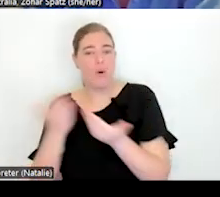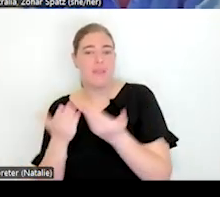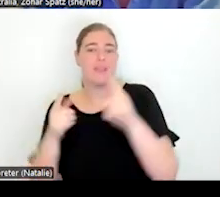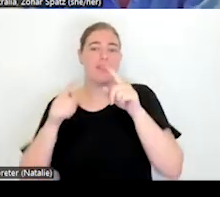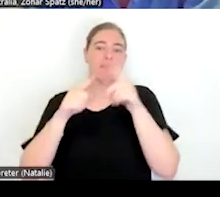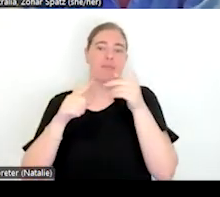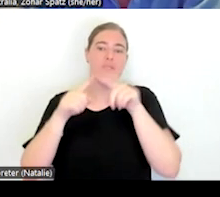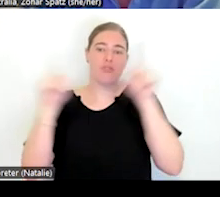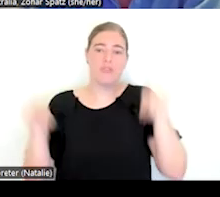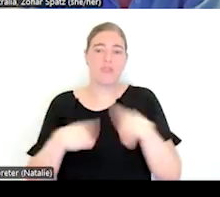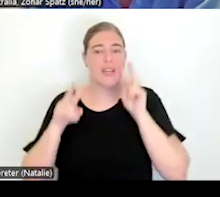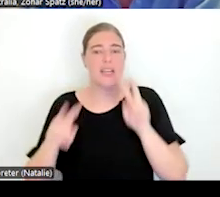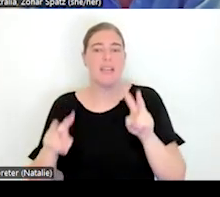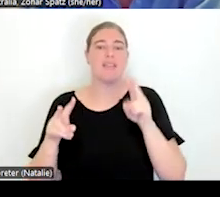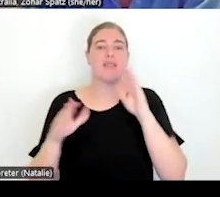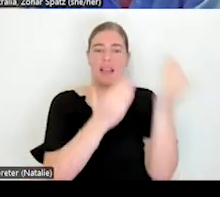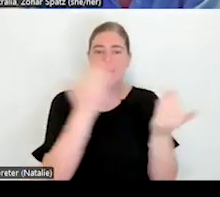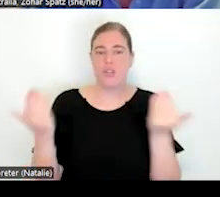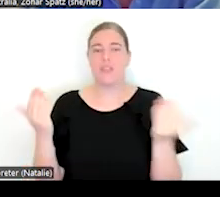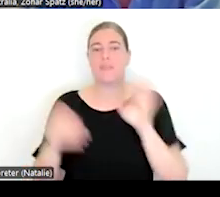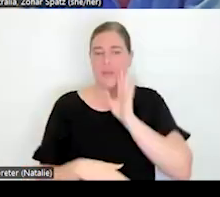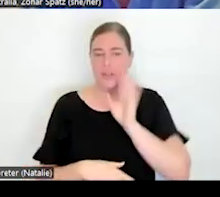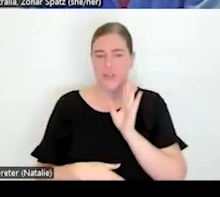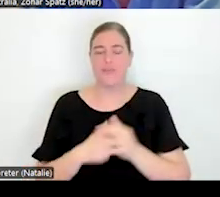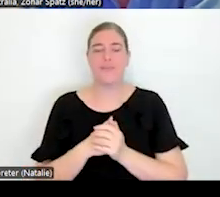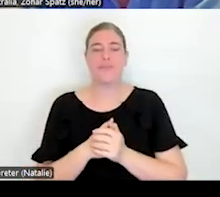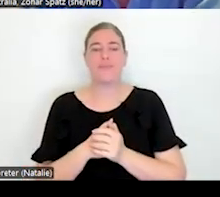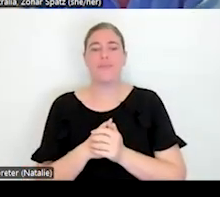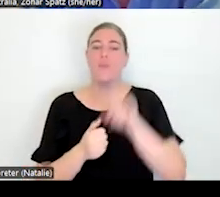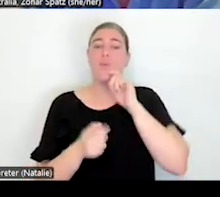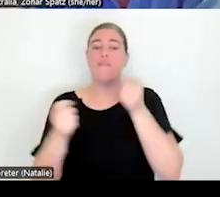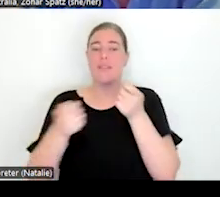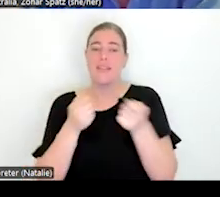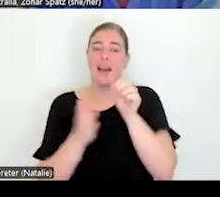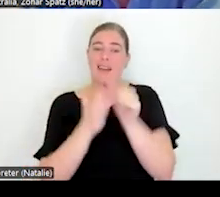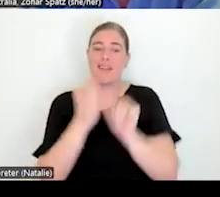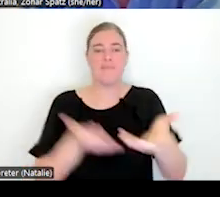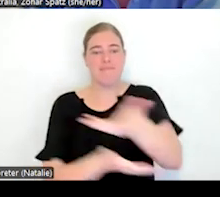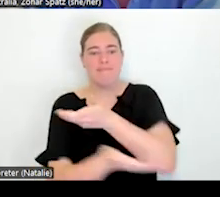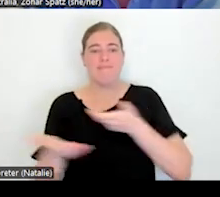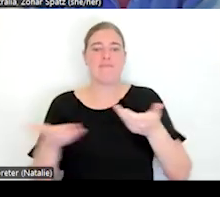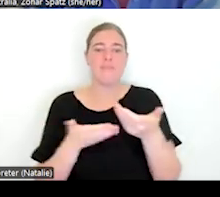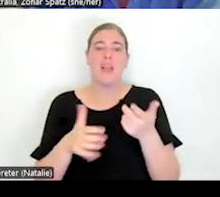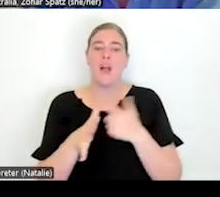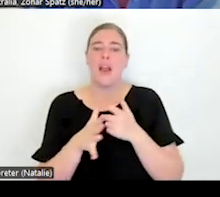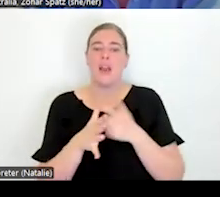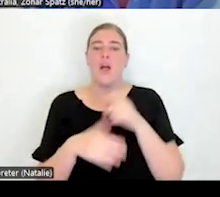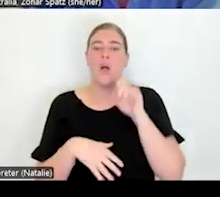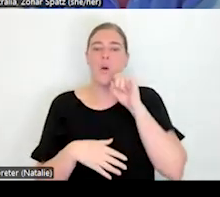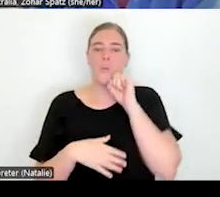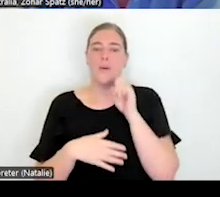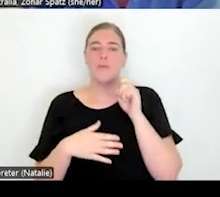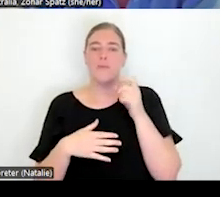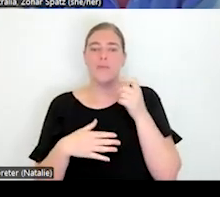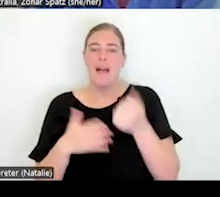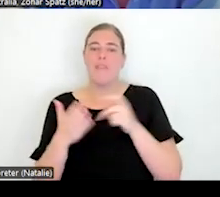be a facilitation of artistic exchange and delivery of capability programs to support